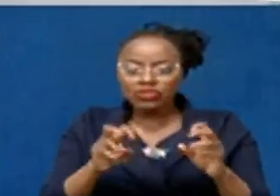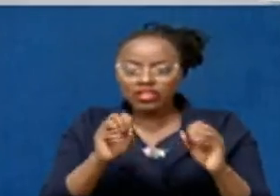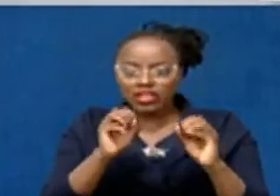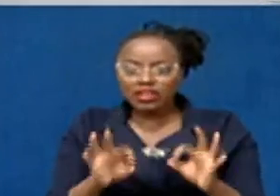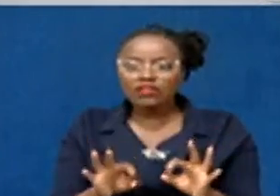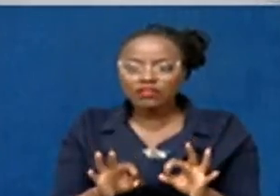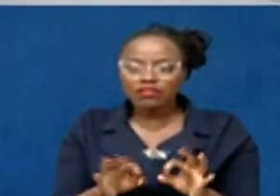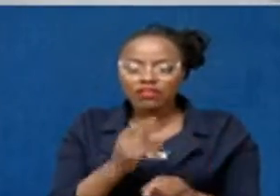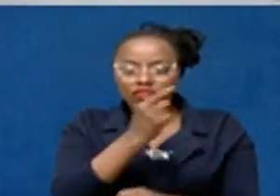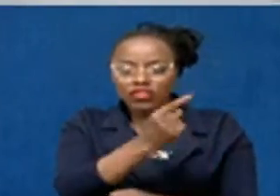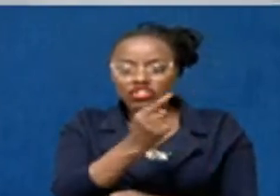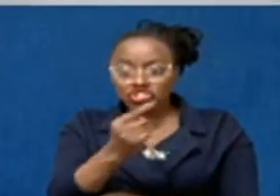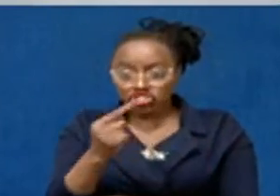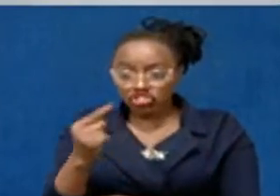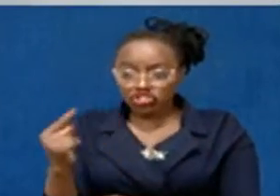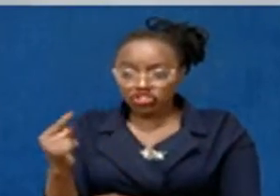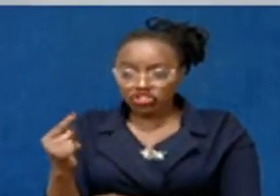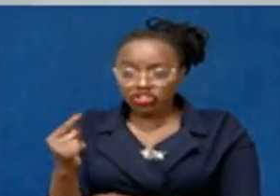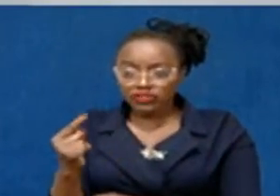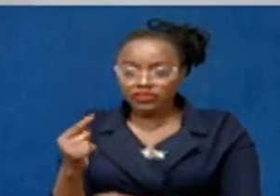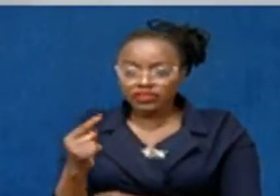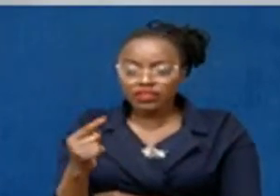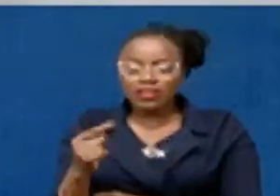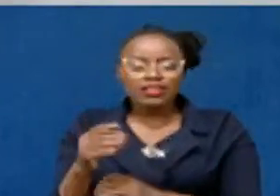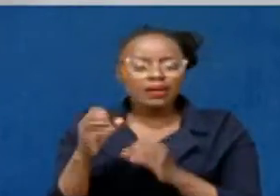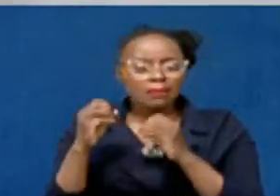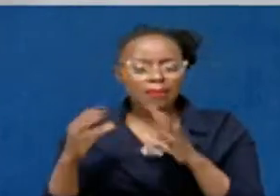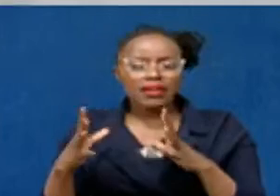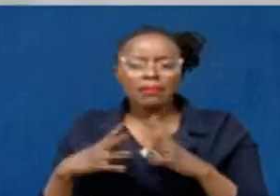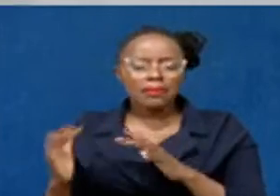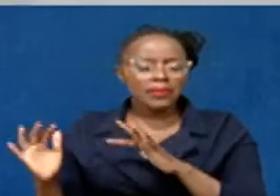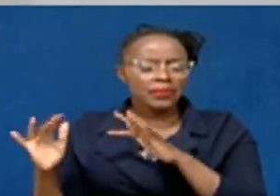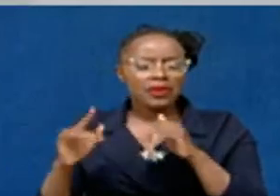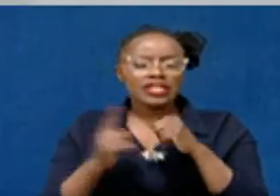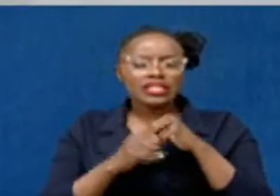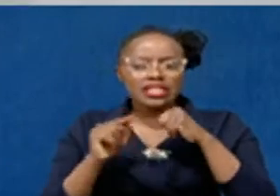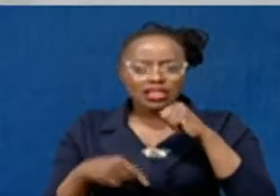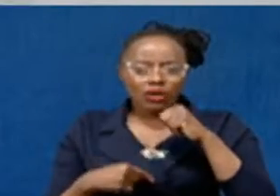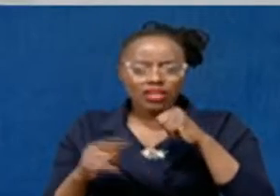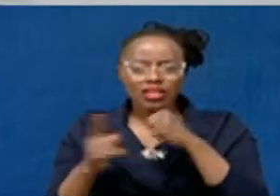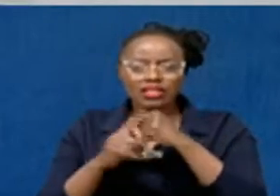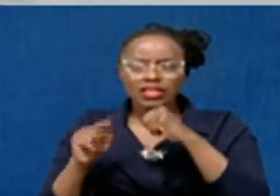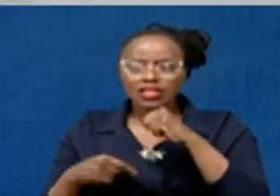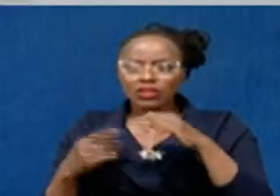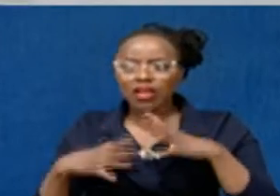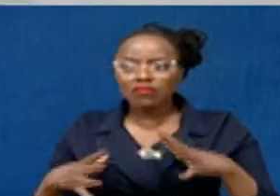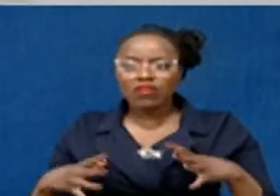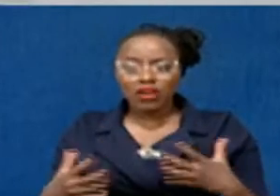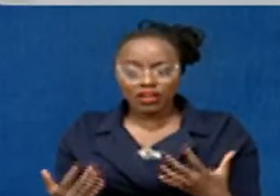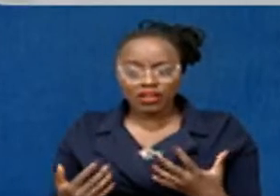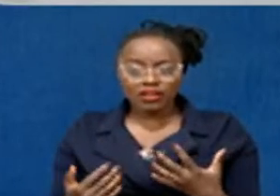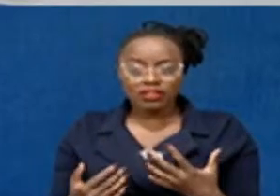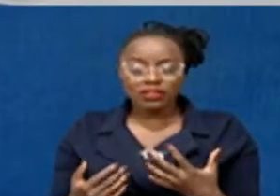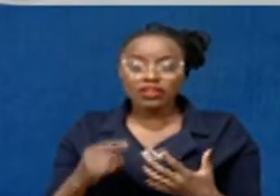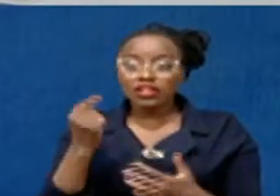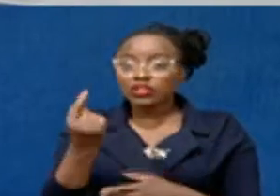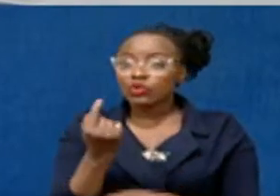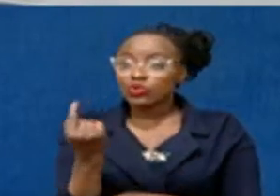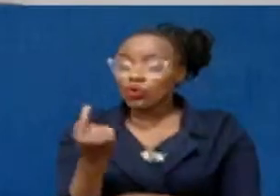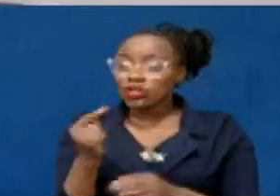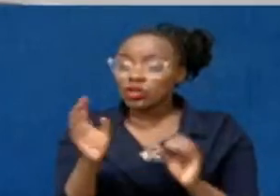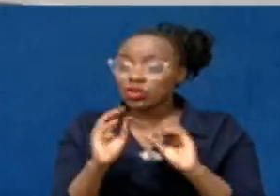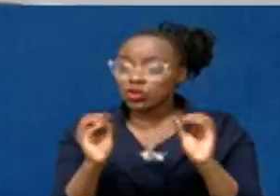whether each of the thousands of 6,000 of them were not just delegates, but party members. Actually, not